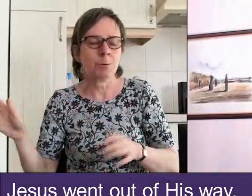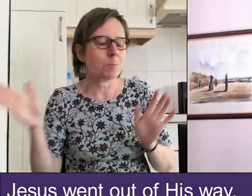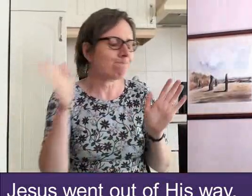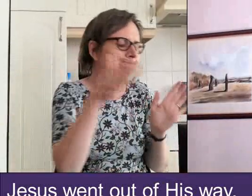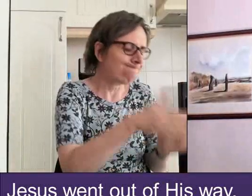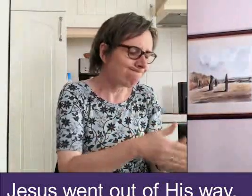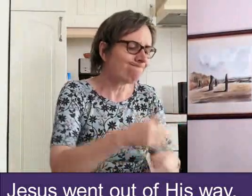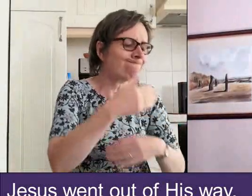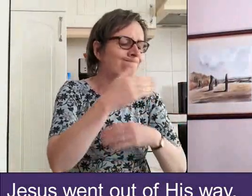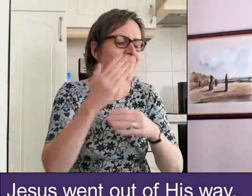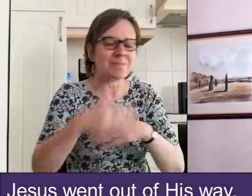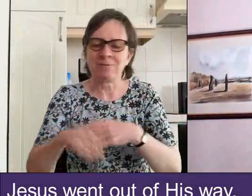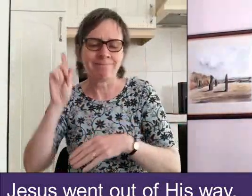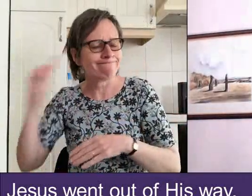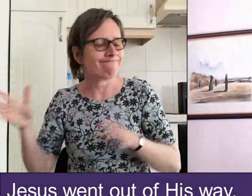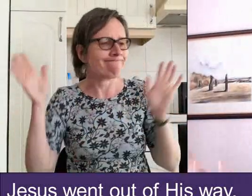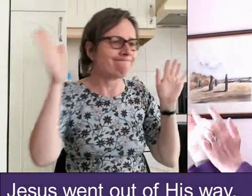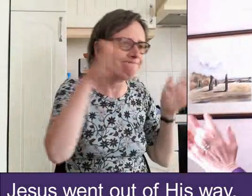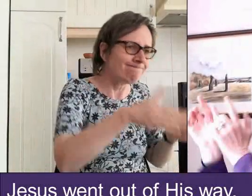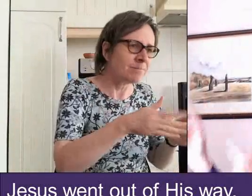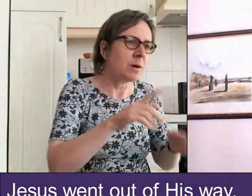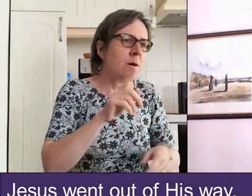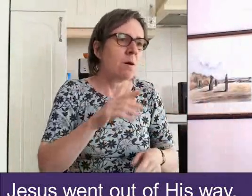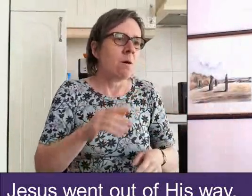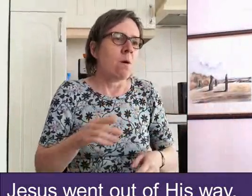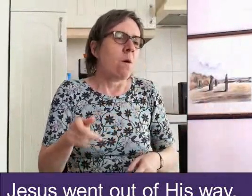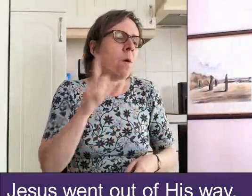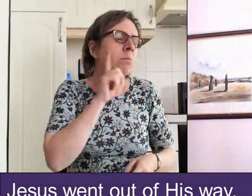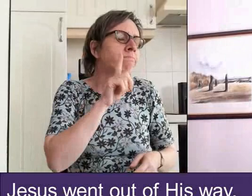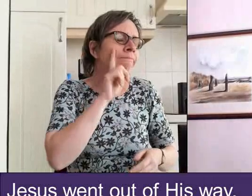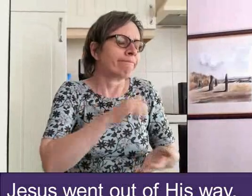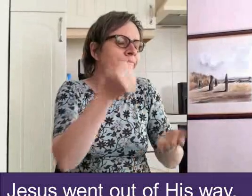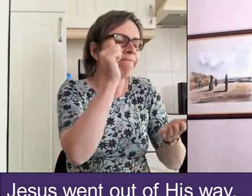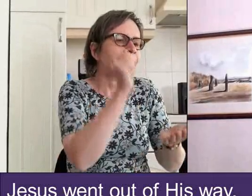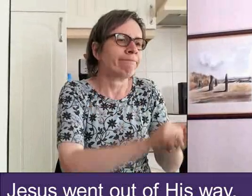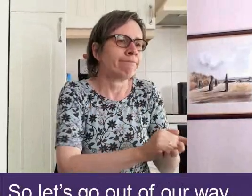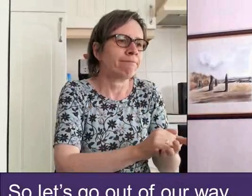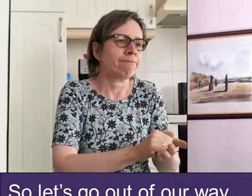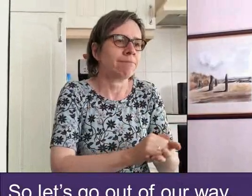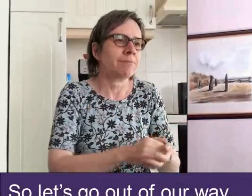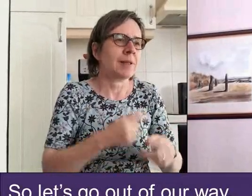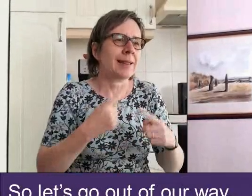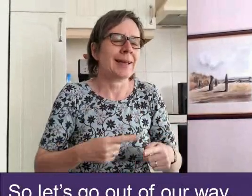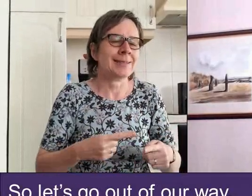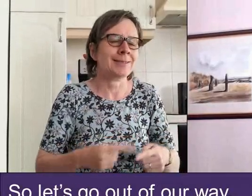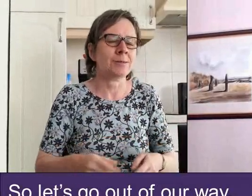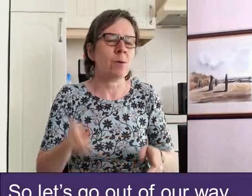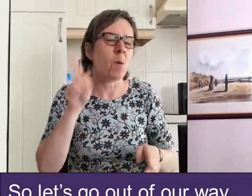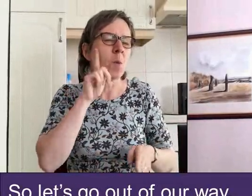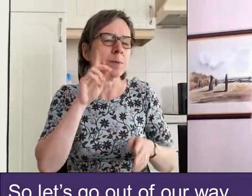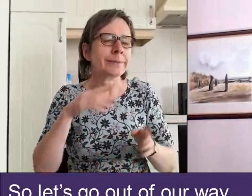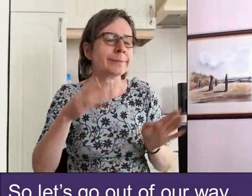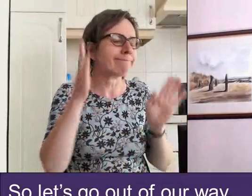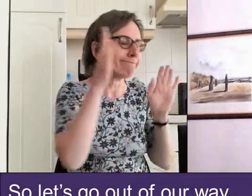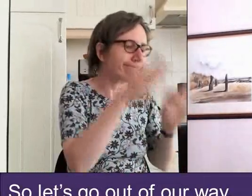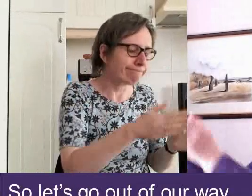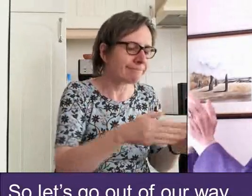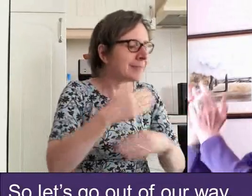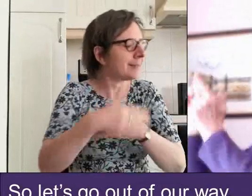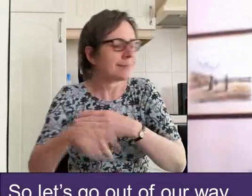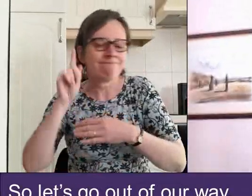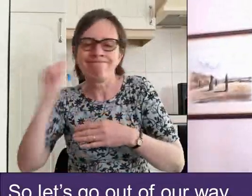of his way, out of his way, out of his way to do right. So let's go out of our